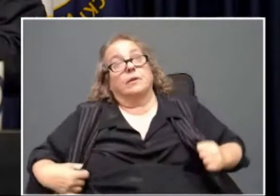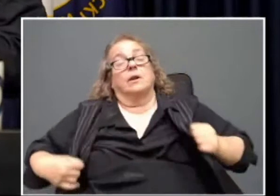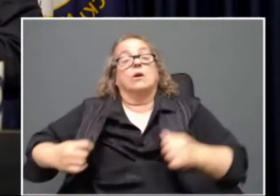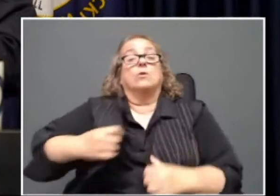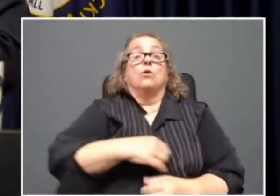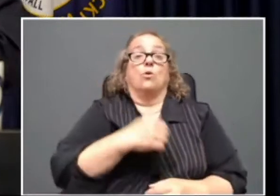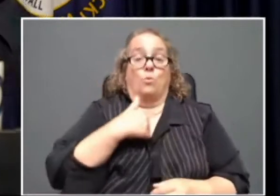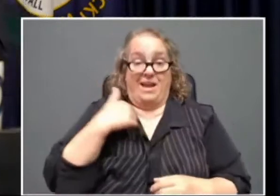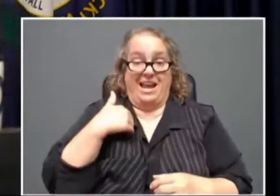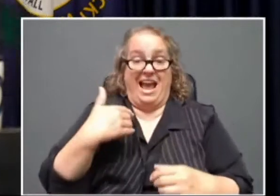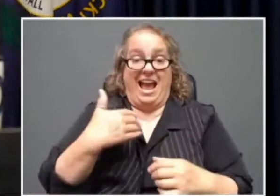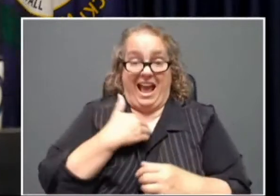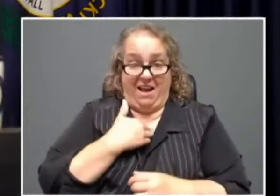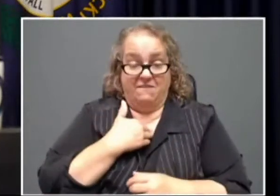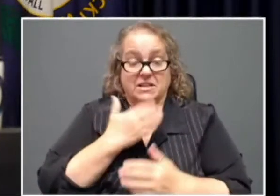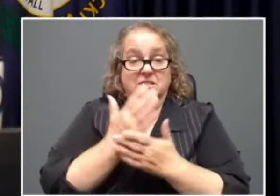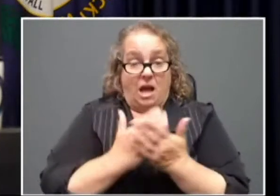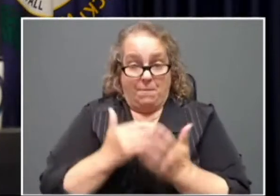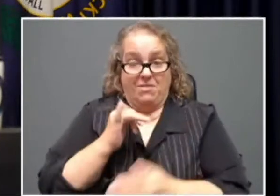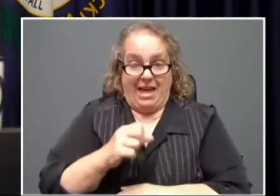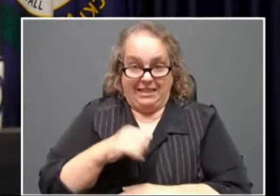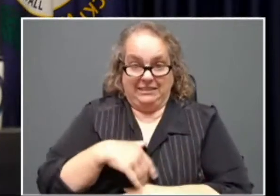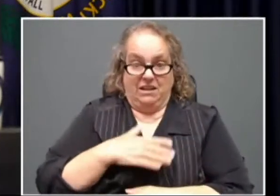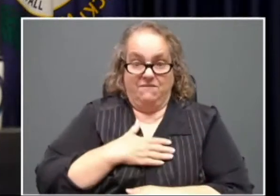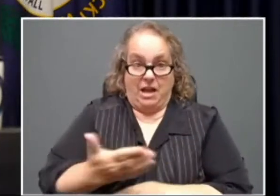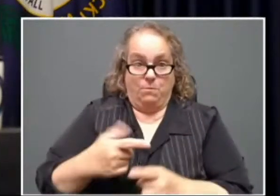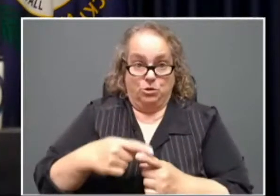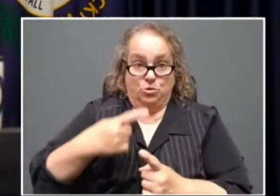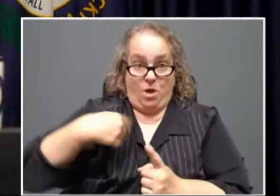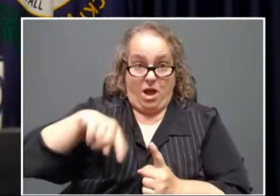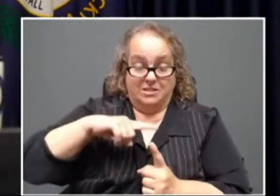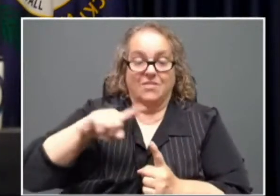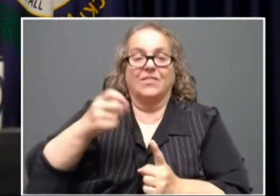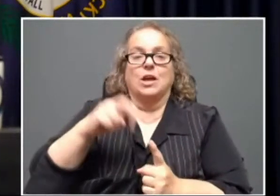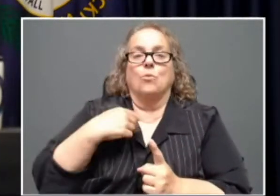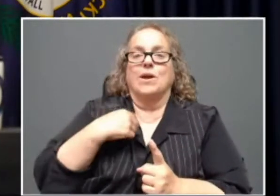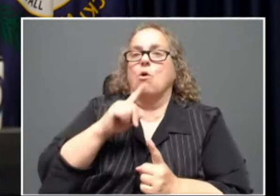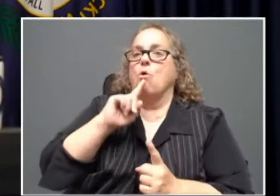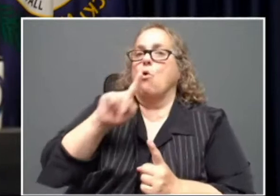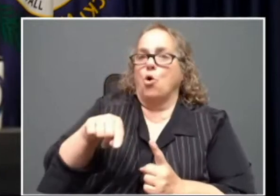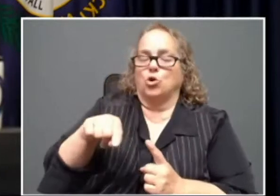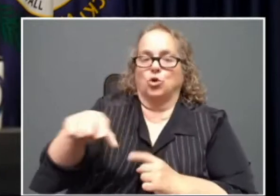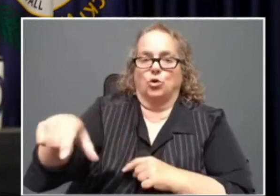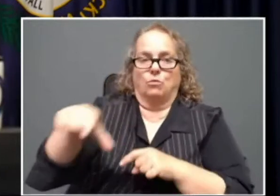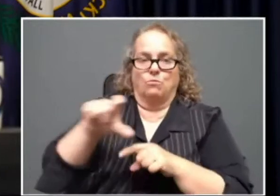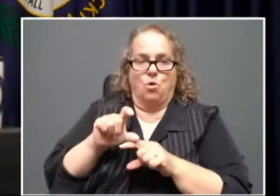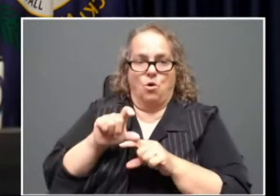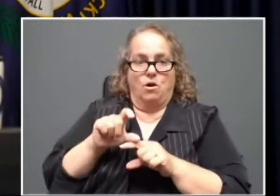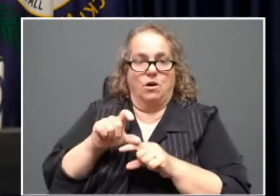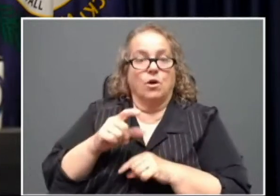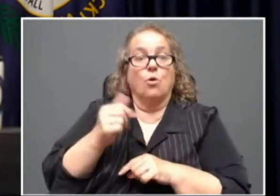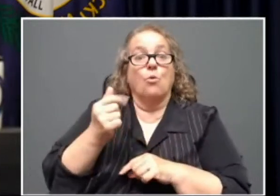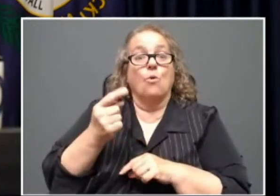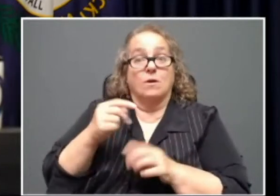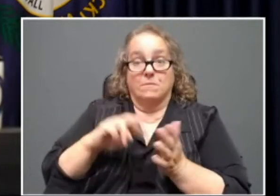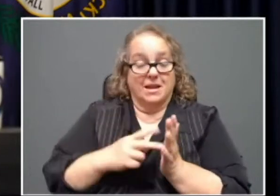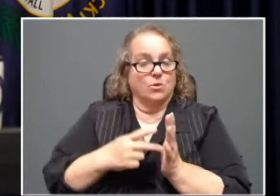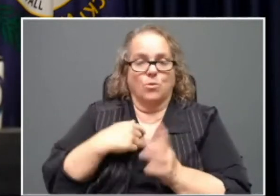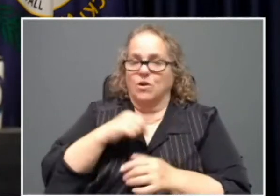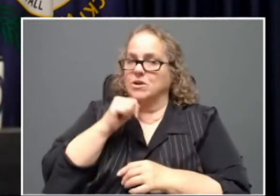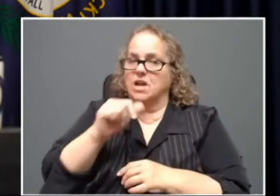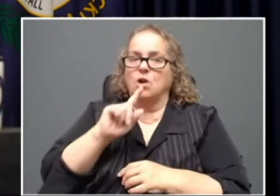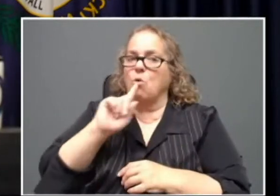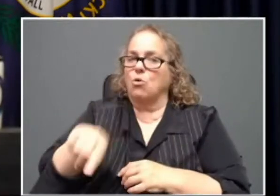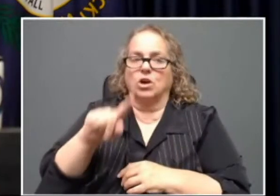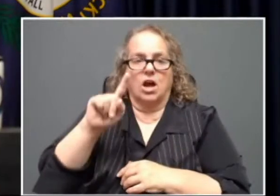certain amount that's available to us, and then we order from that. We are not currently ordering 100% of what they offer to